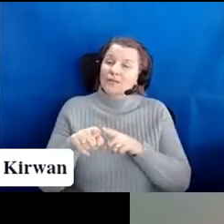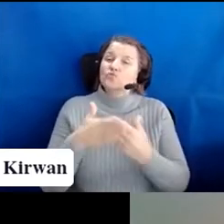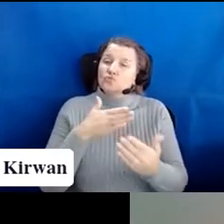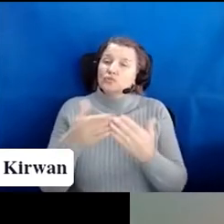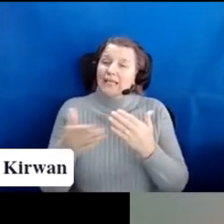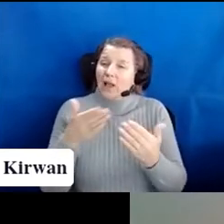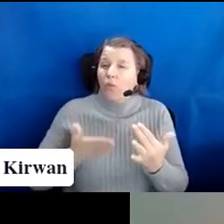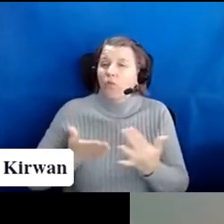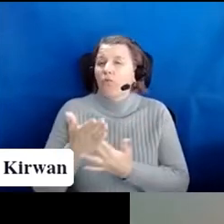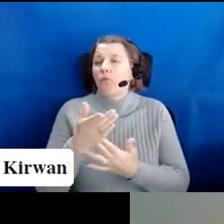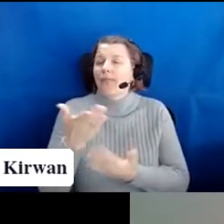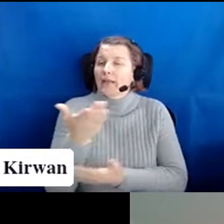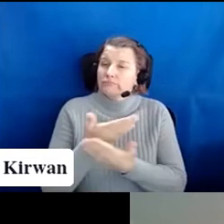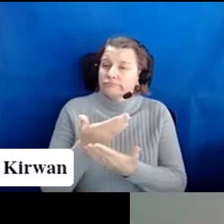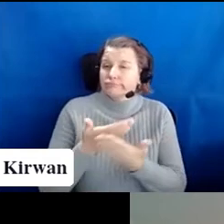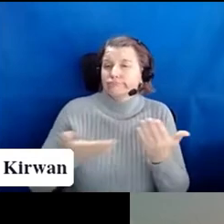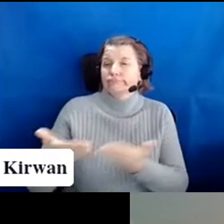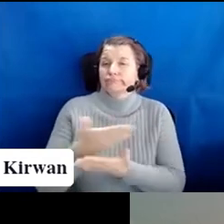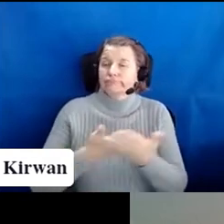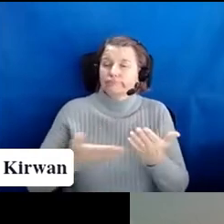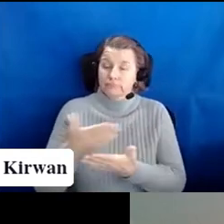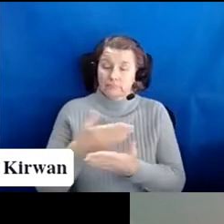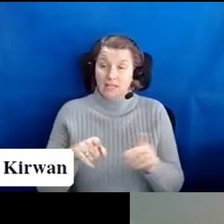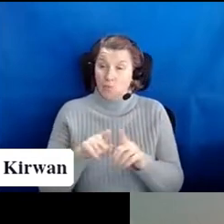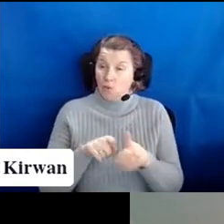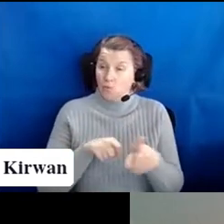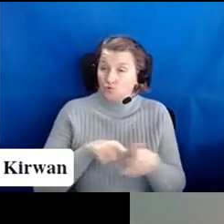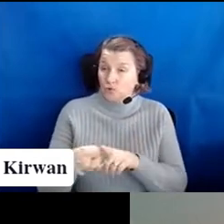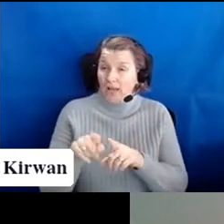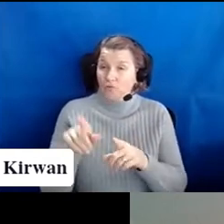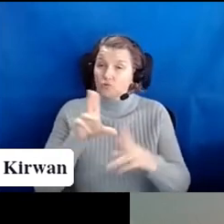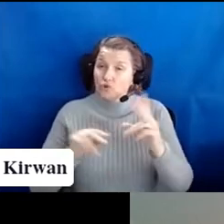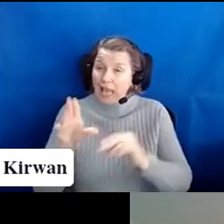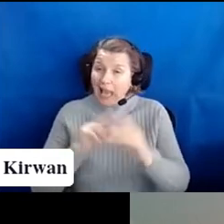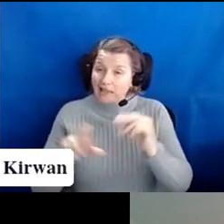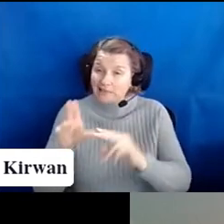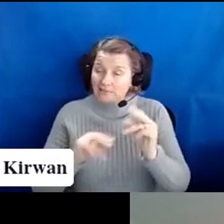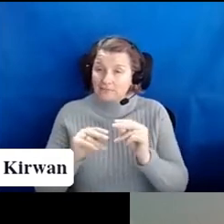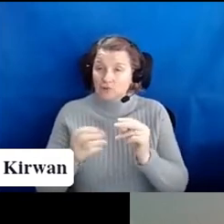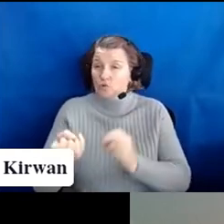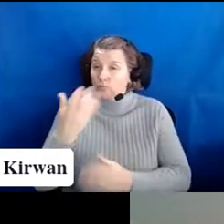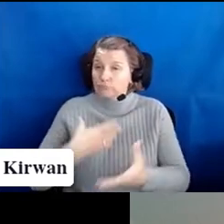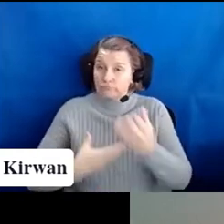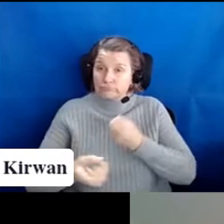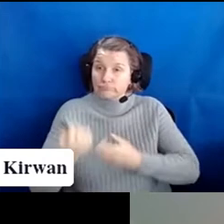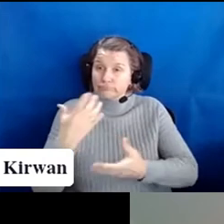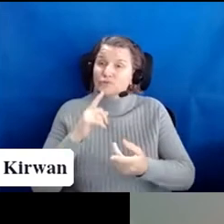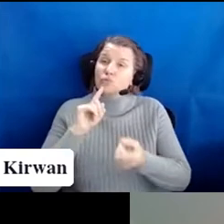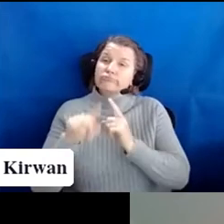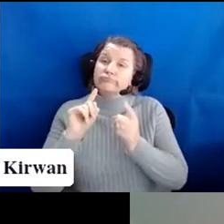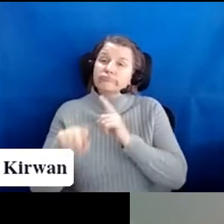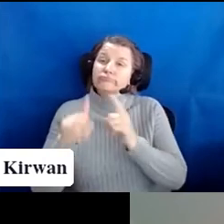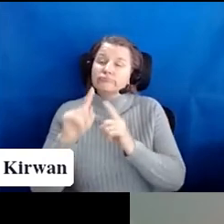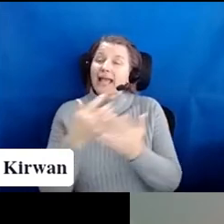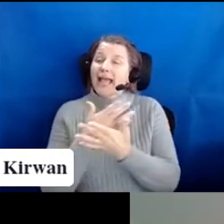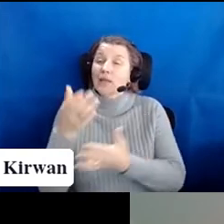discussion. And we'll try as well through the chat function to take other questions towards the end. So